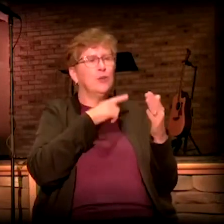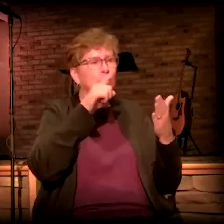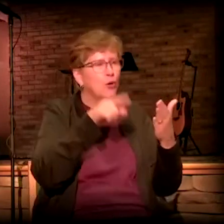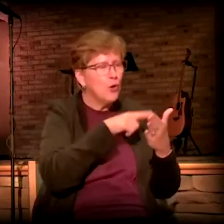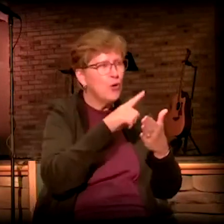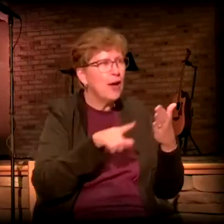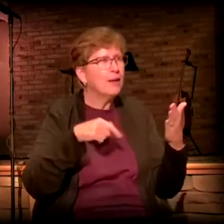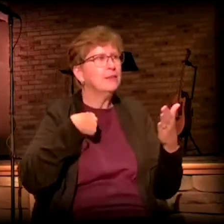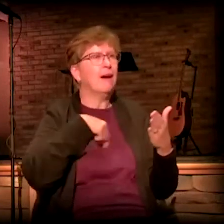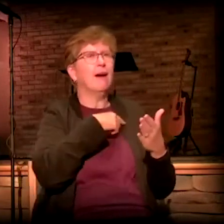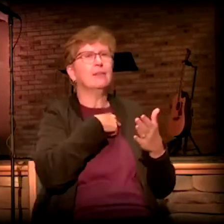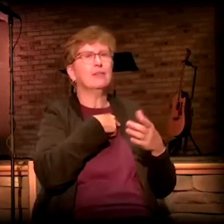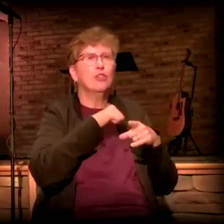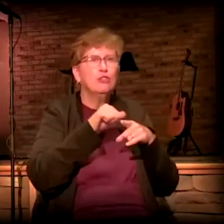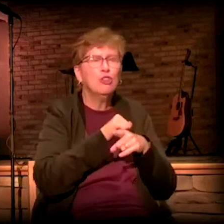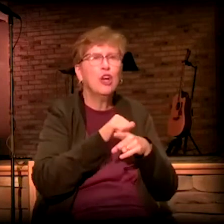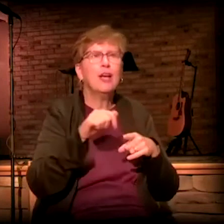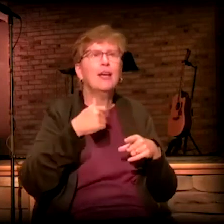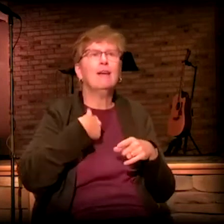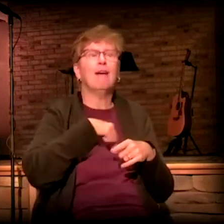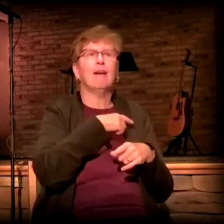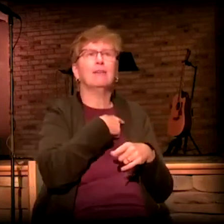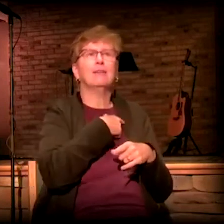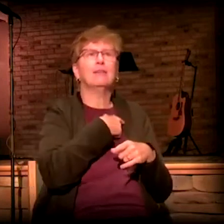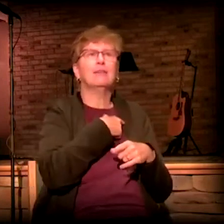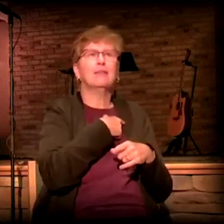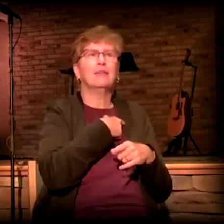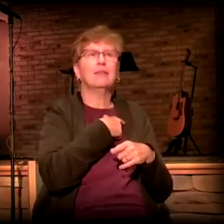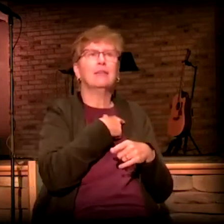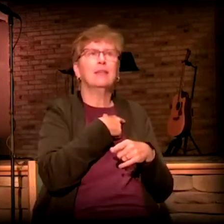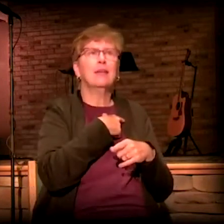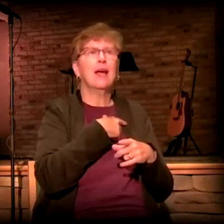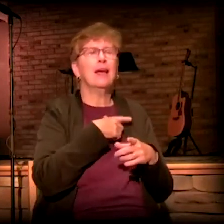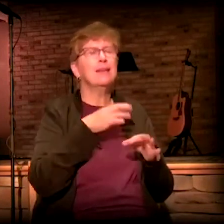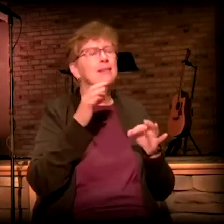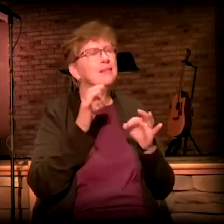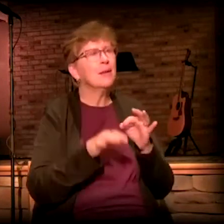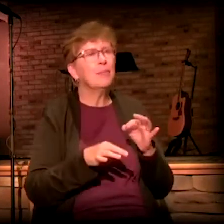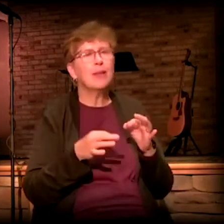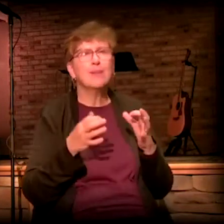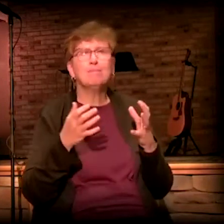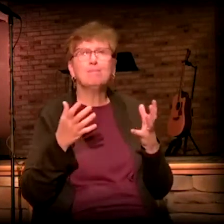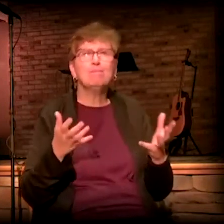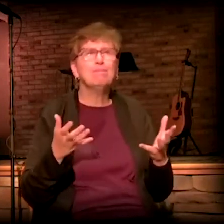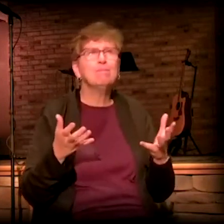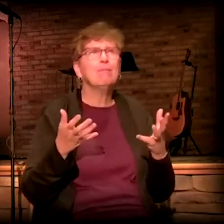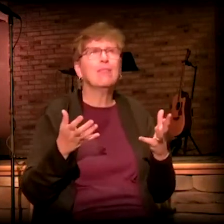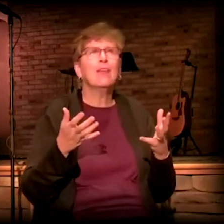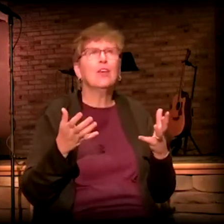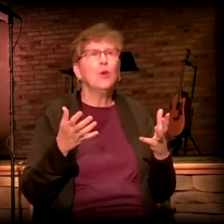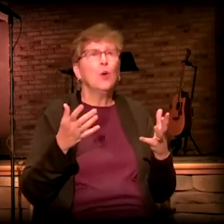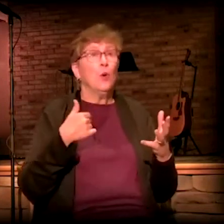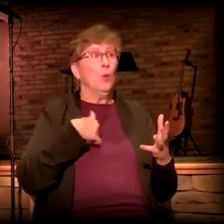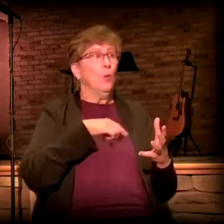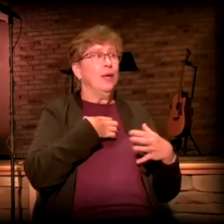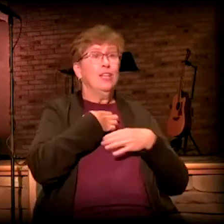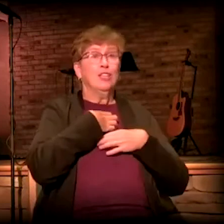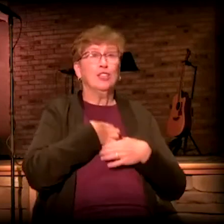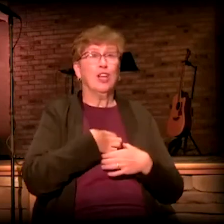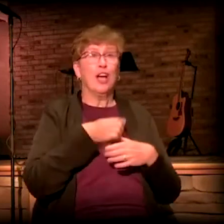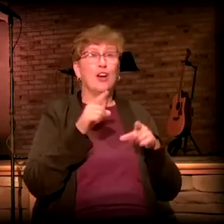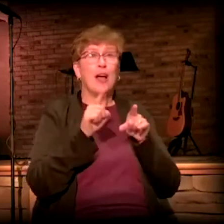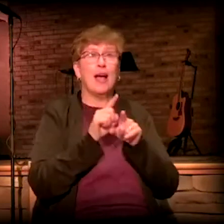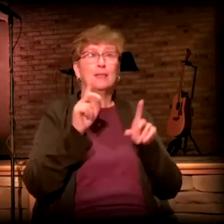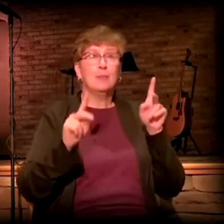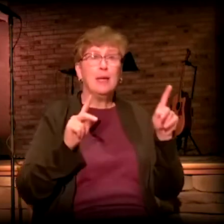us, at times to train us. And very simply, if this is something we desire as a people and